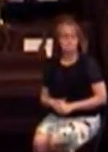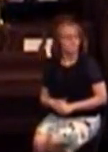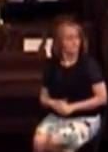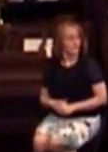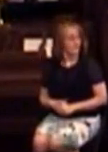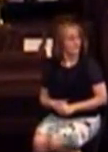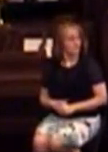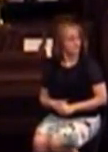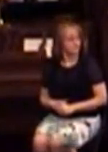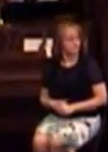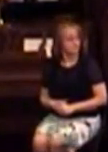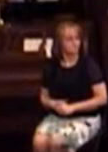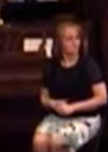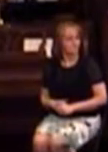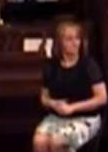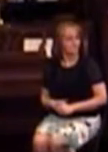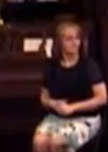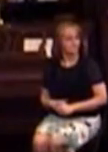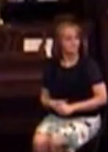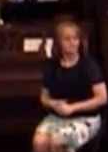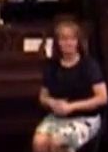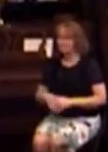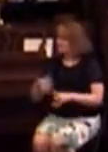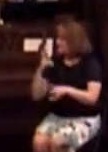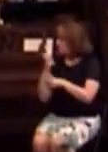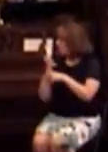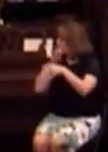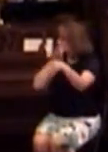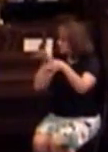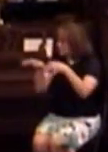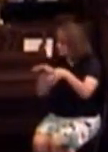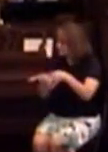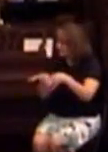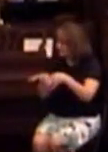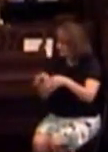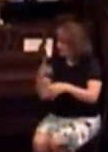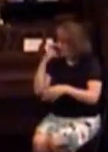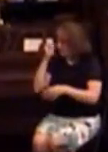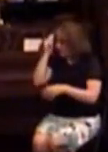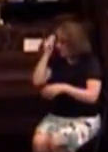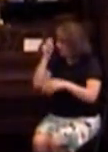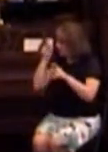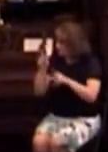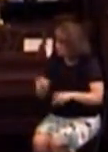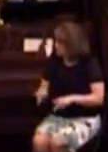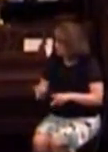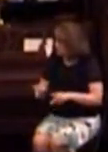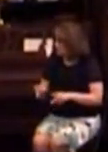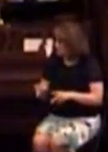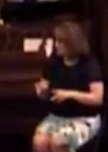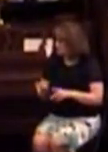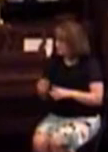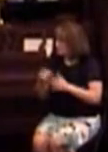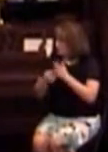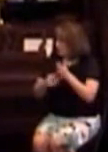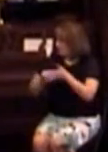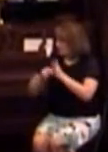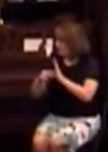Because it's so hard to explain to a blind person what it is to see, and it's hard to explain to